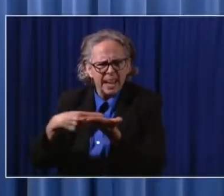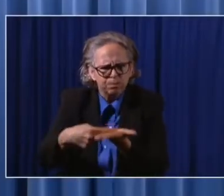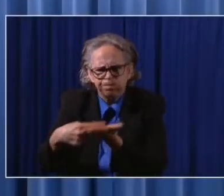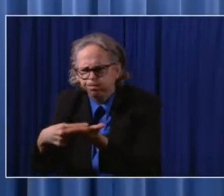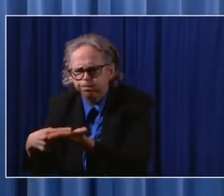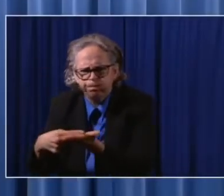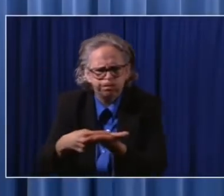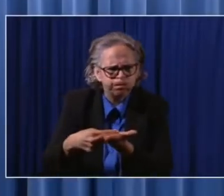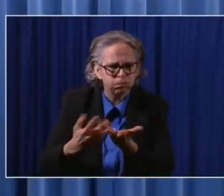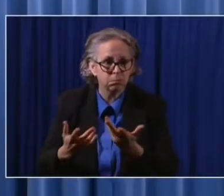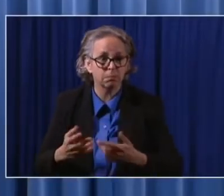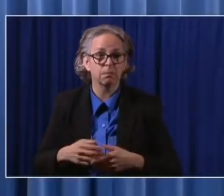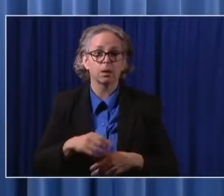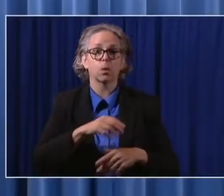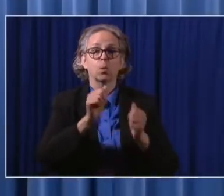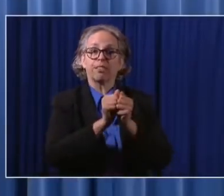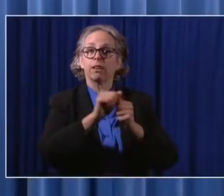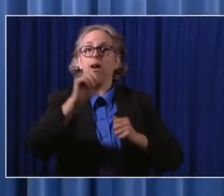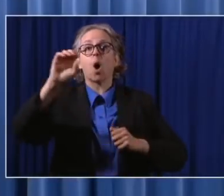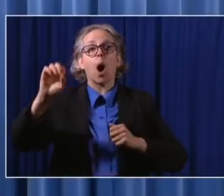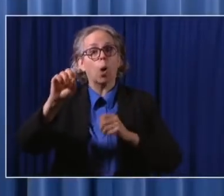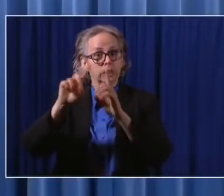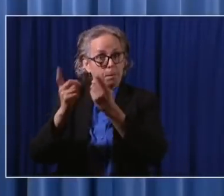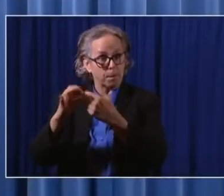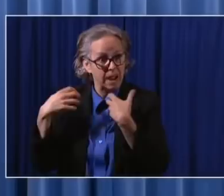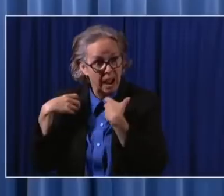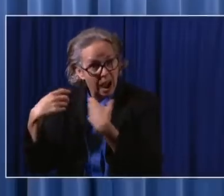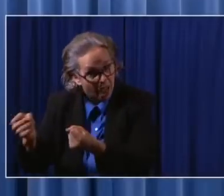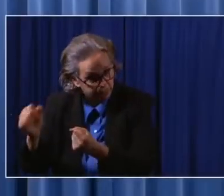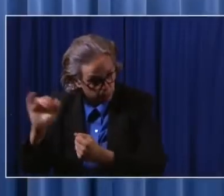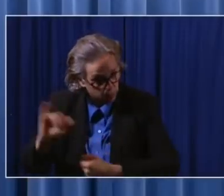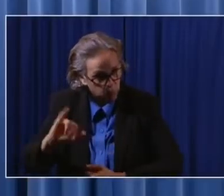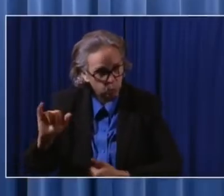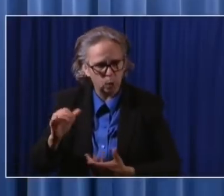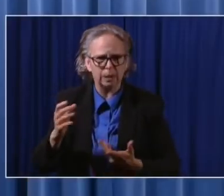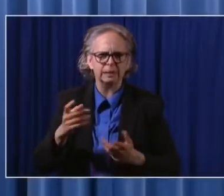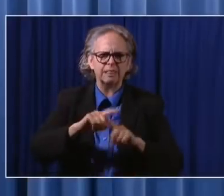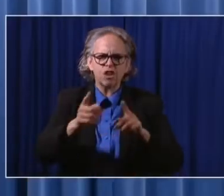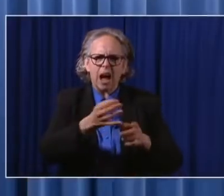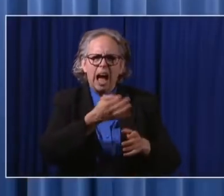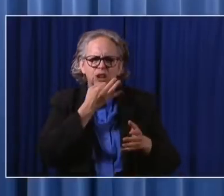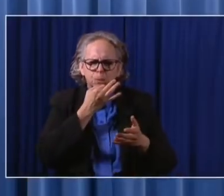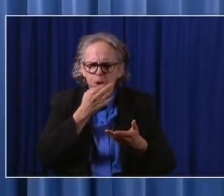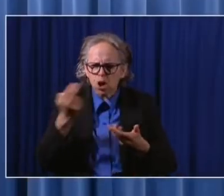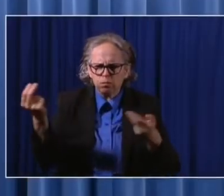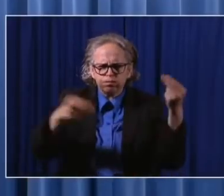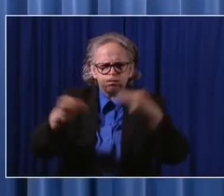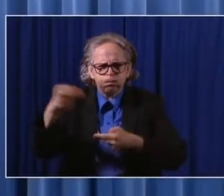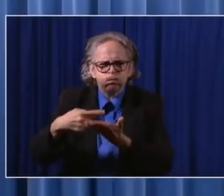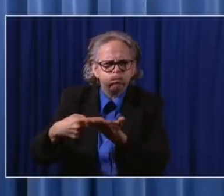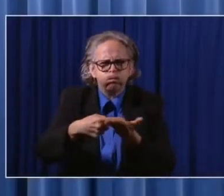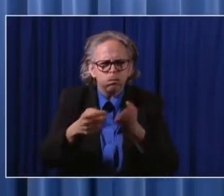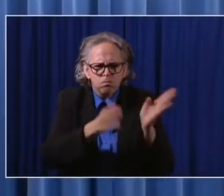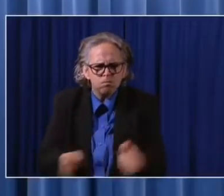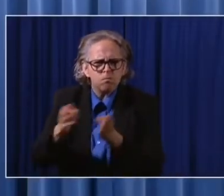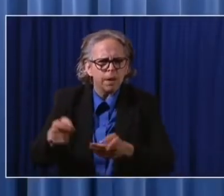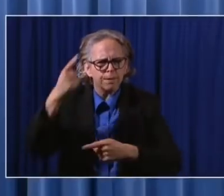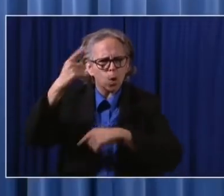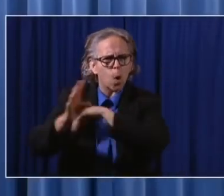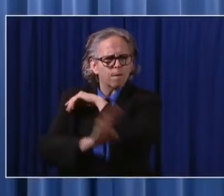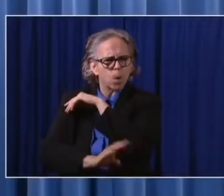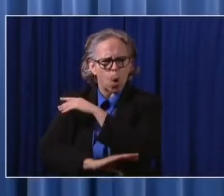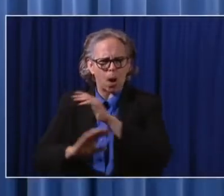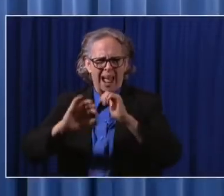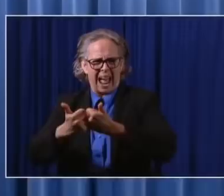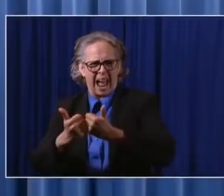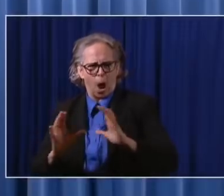health experts across the state, produced guidance for our campuses to reopen for students, faculty, and staff in the